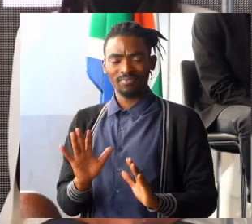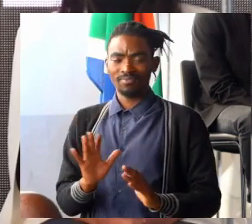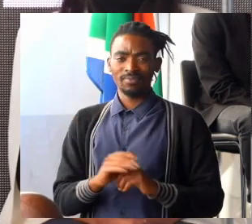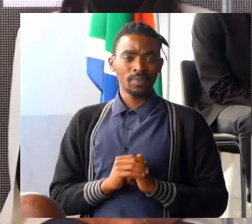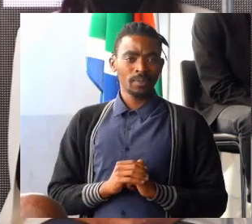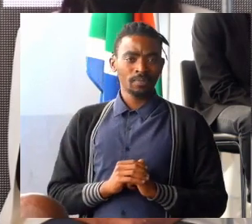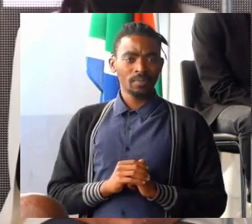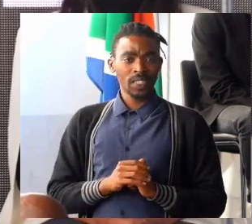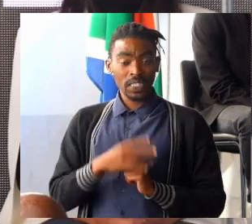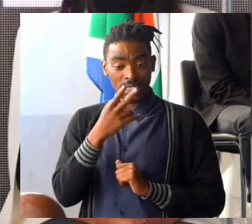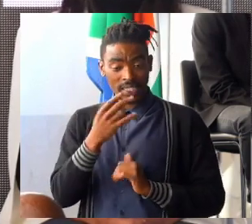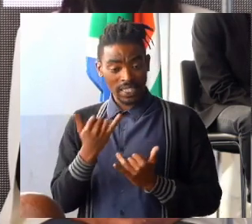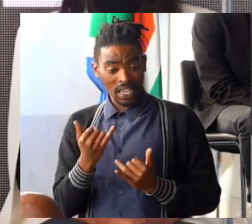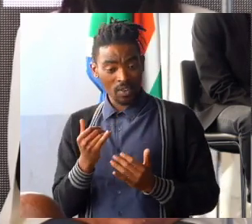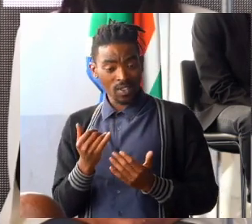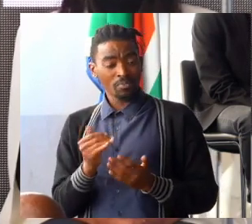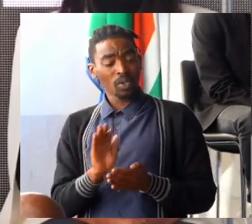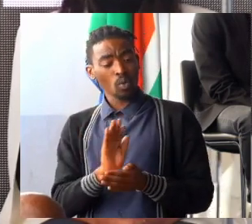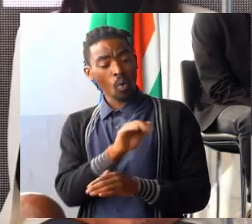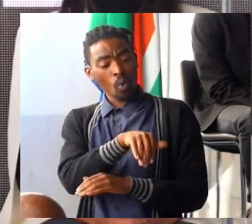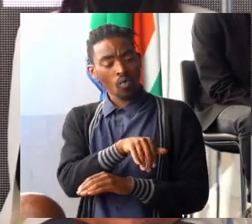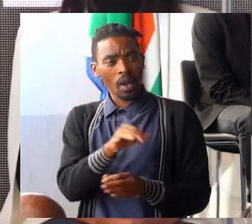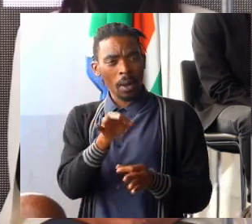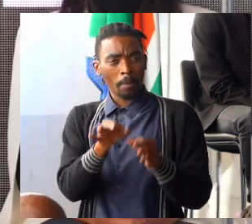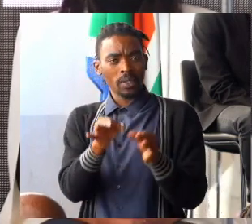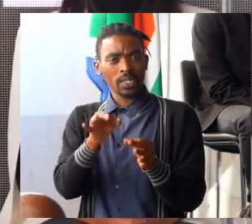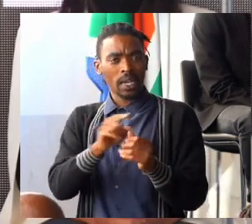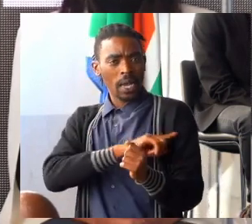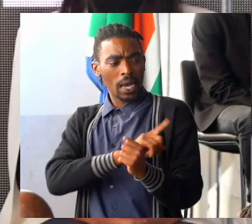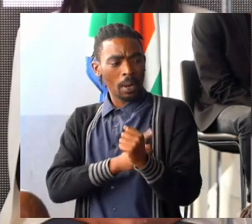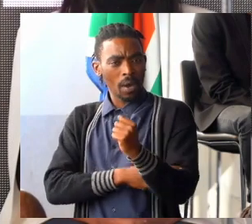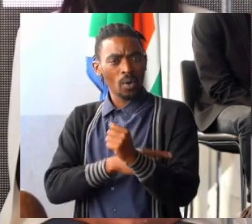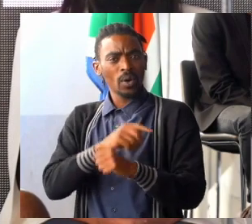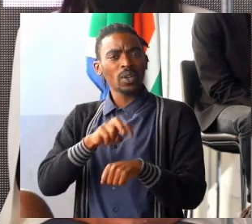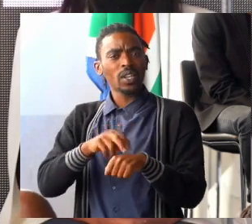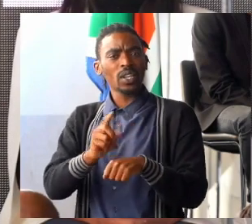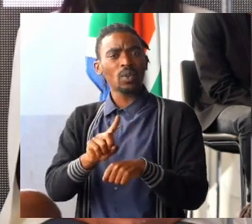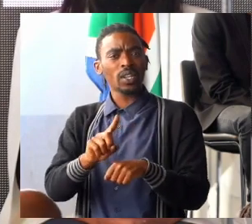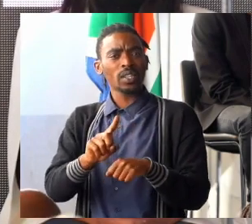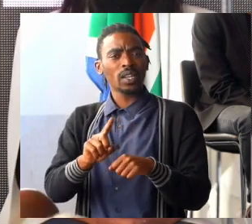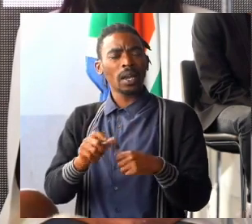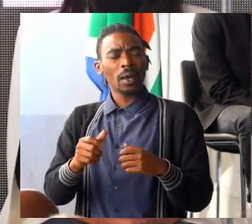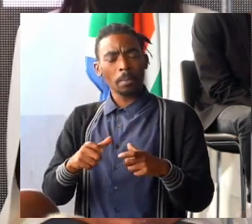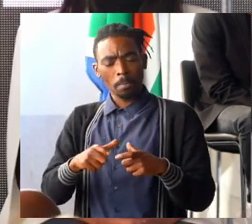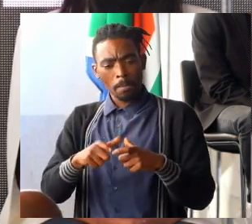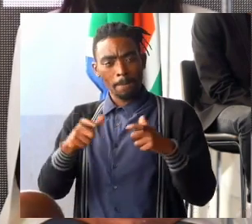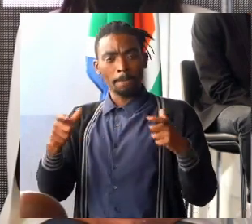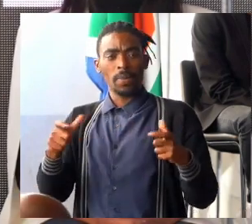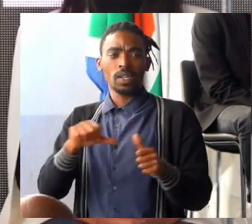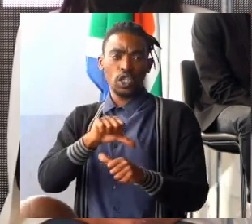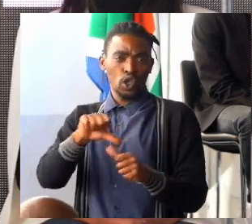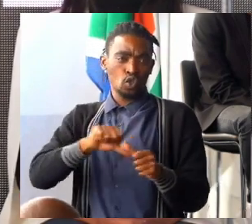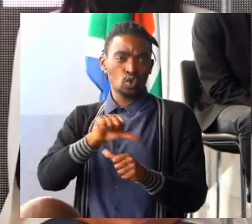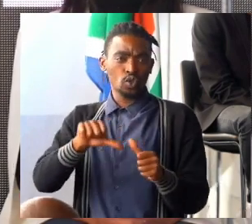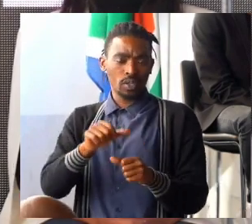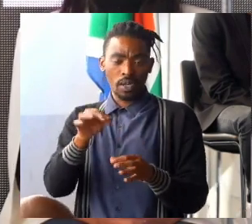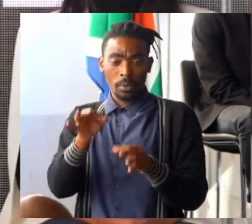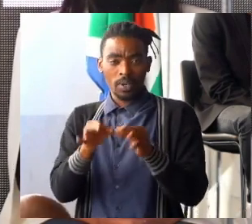That's why beyond political power, you need a broad social and political movement.